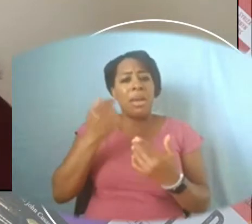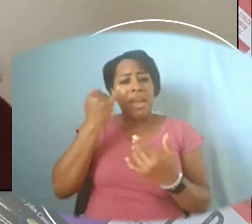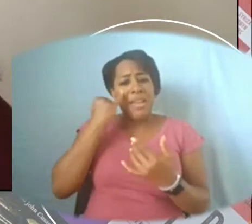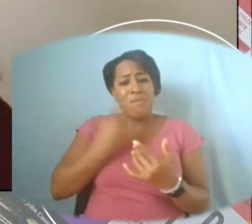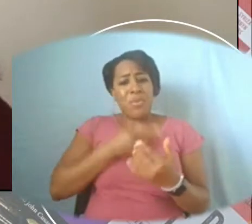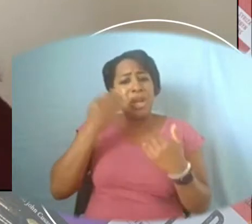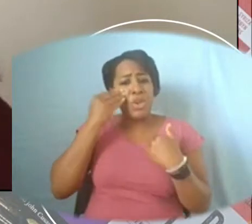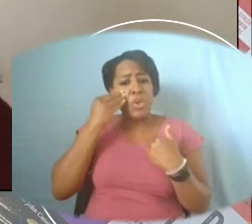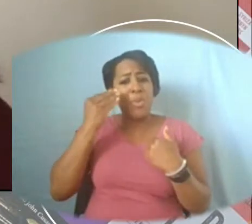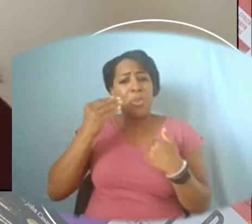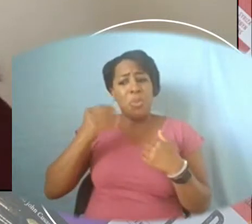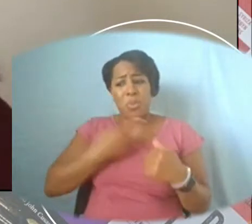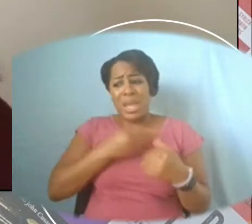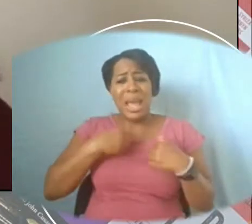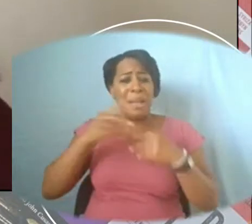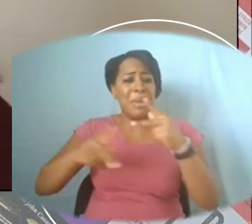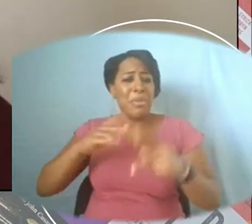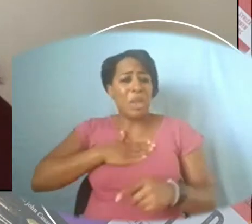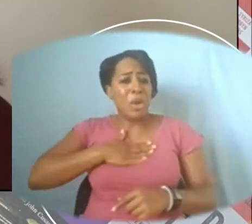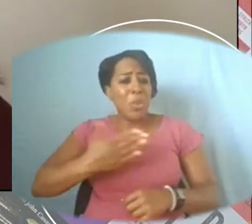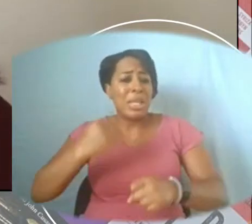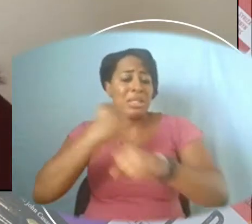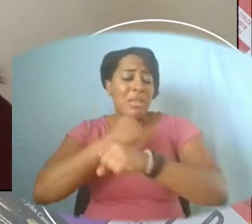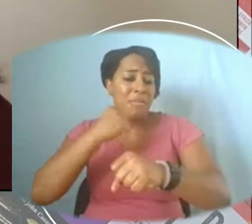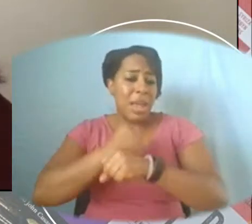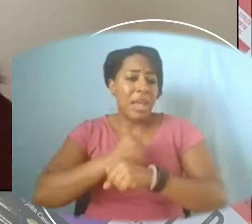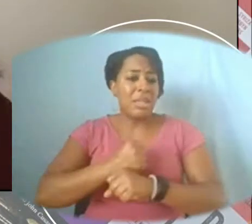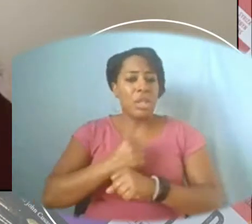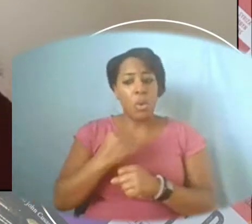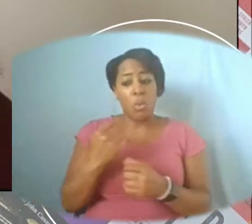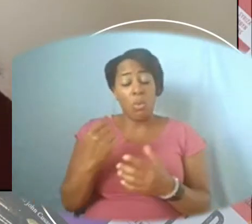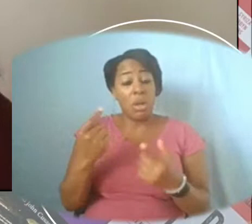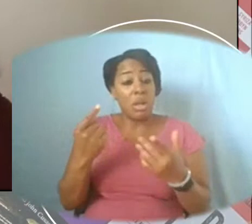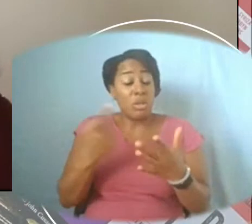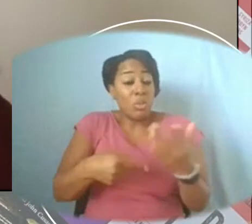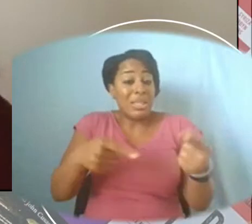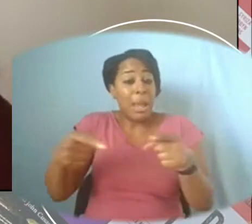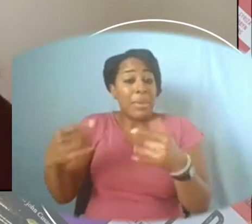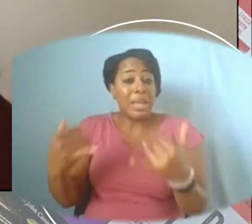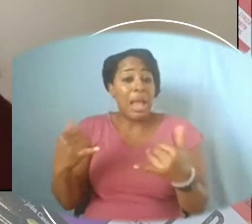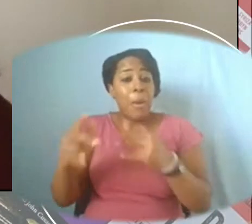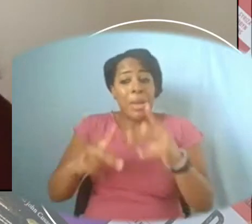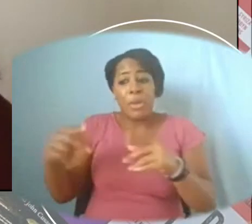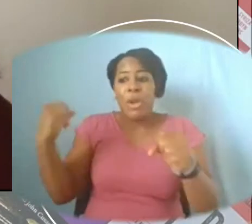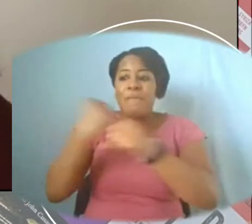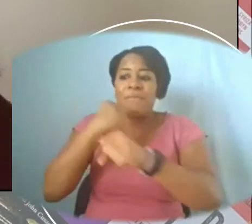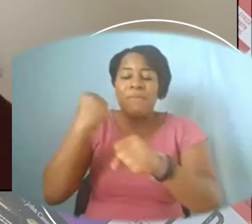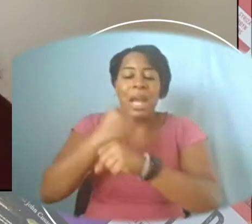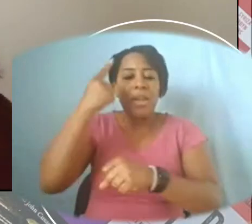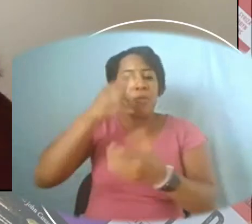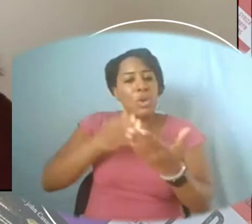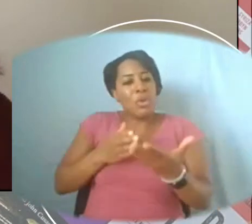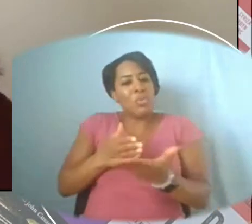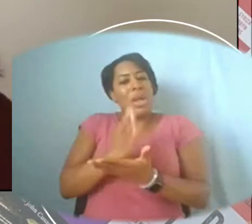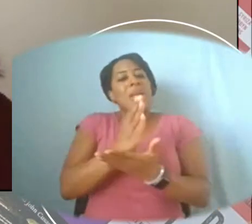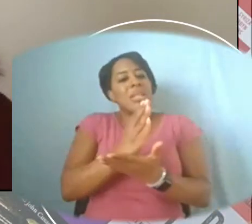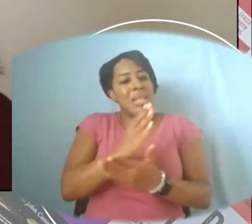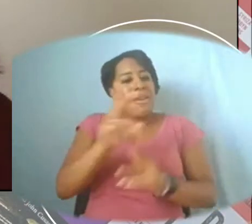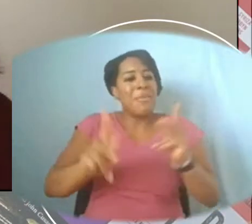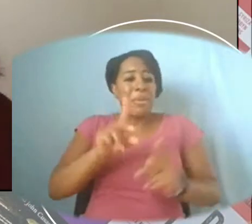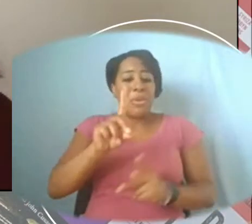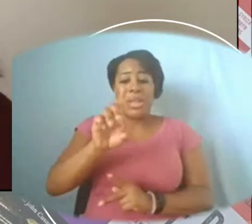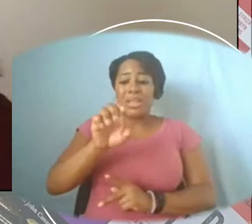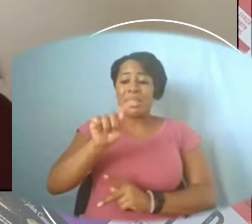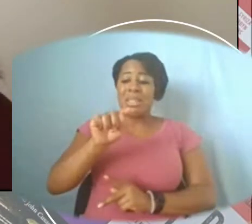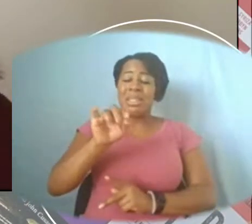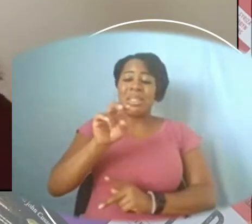is people are fighting for the rights of people that are being sent to the detention center at a rapid rate. It's not getting